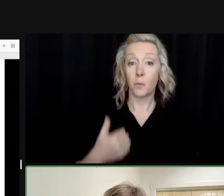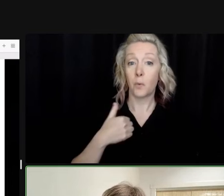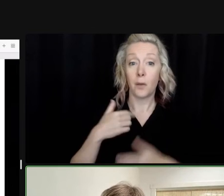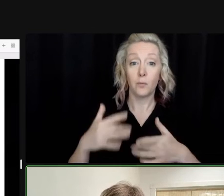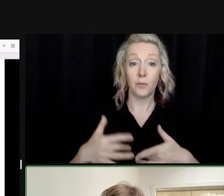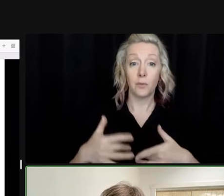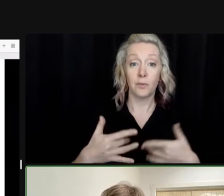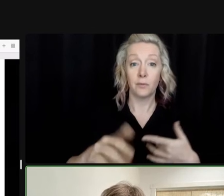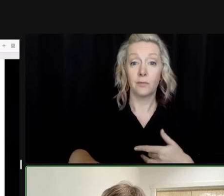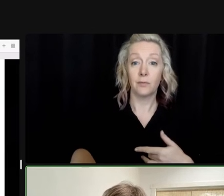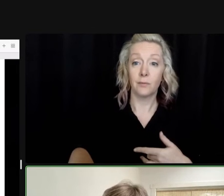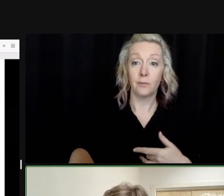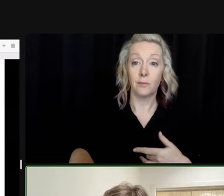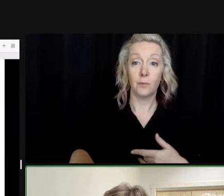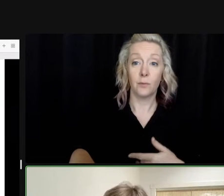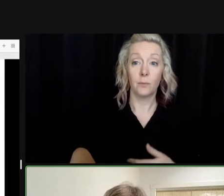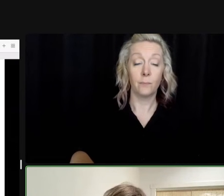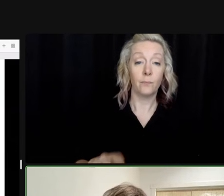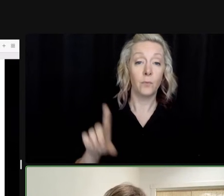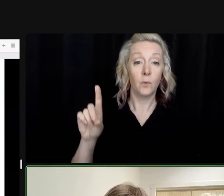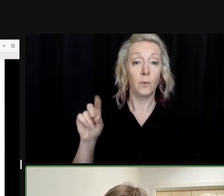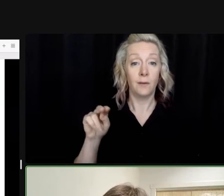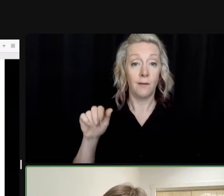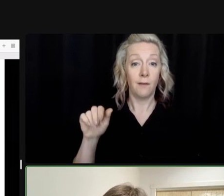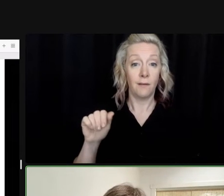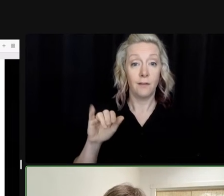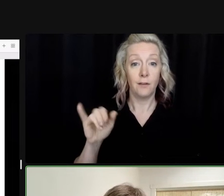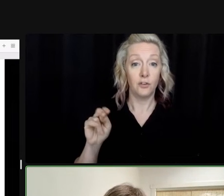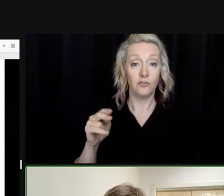when Donna and Jennifer invited me to speak today.